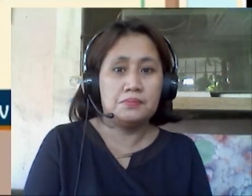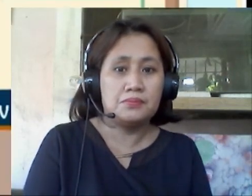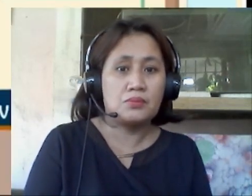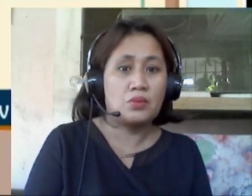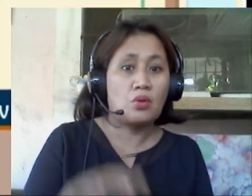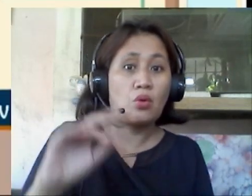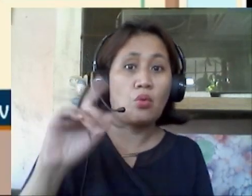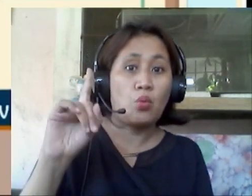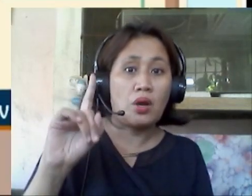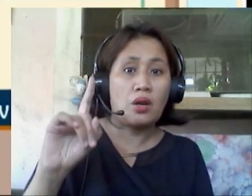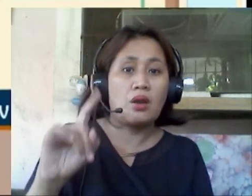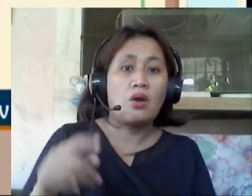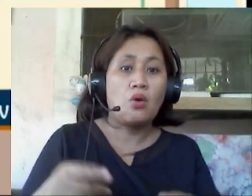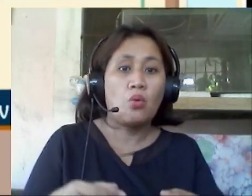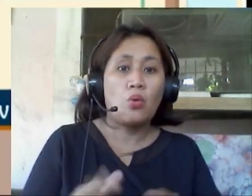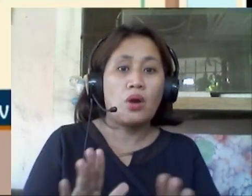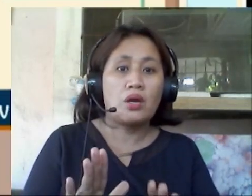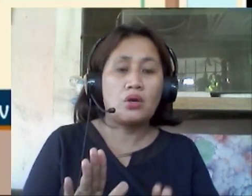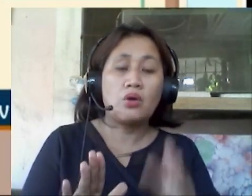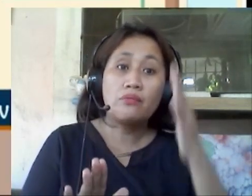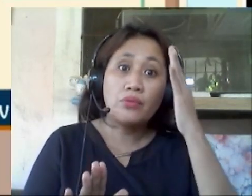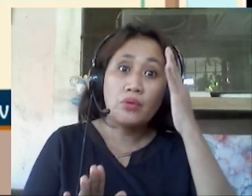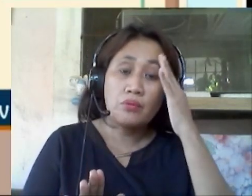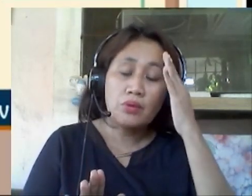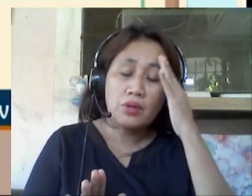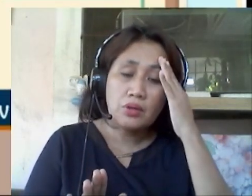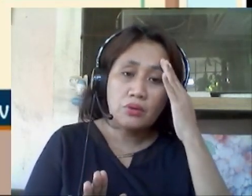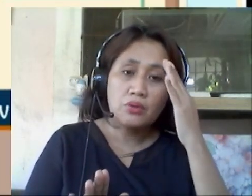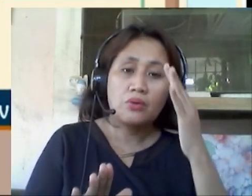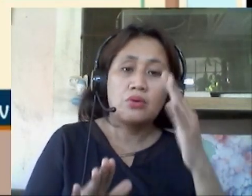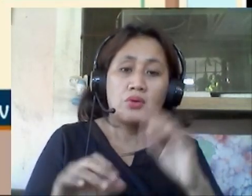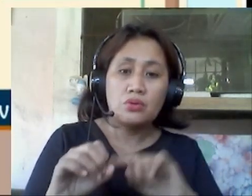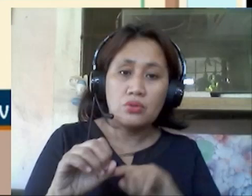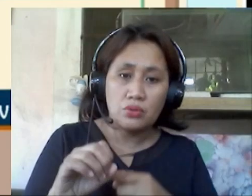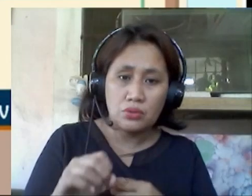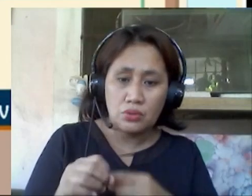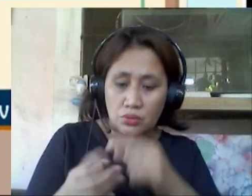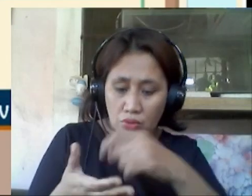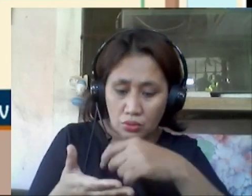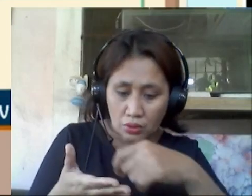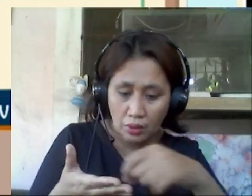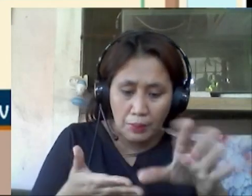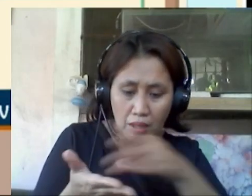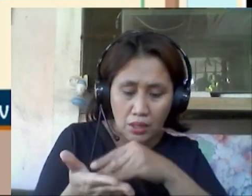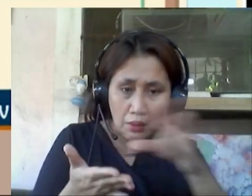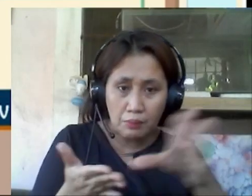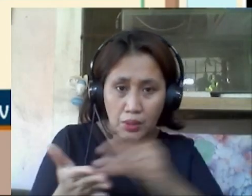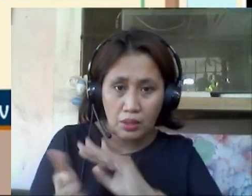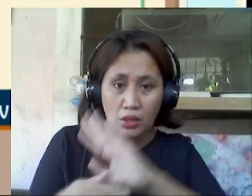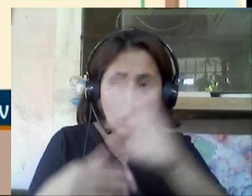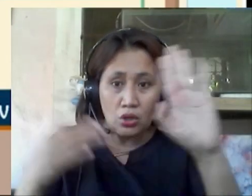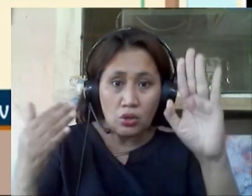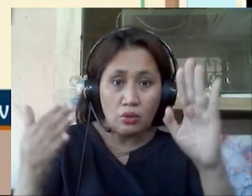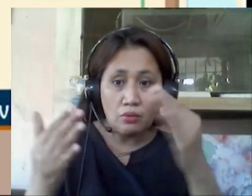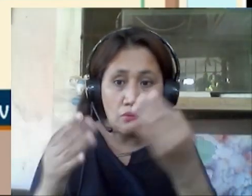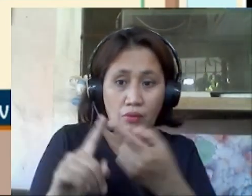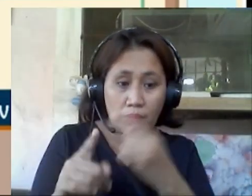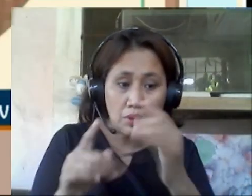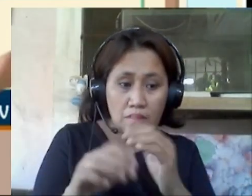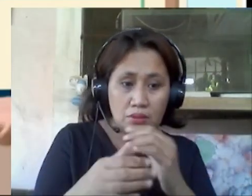One way of citing your sources is through listing them on a separate page of your research or academic